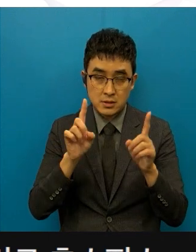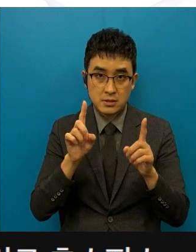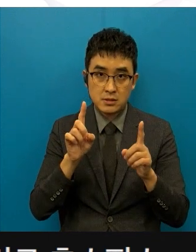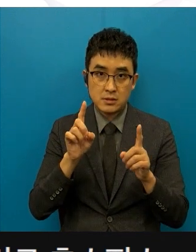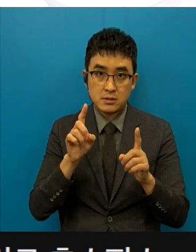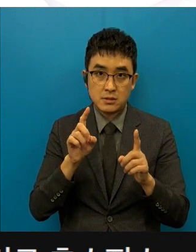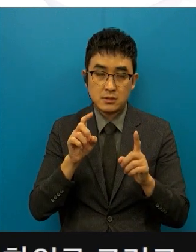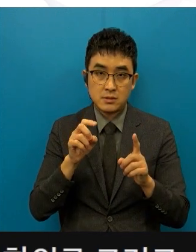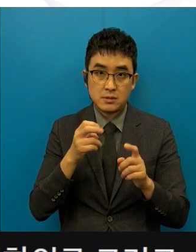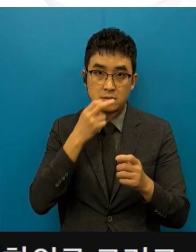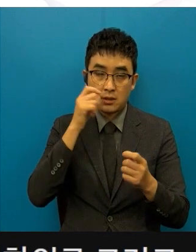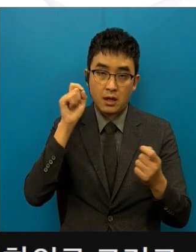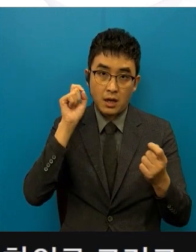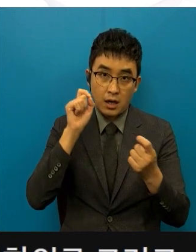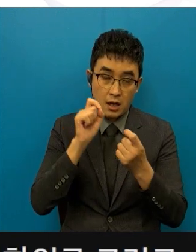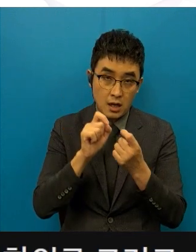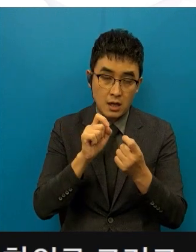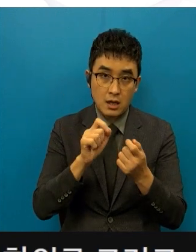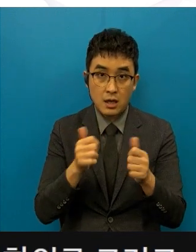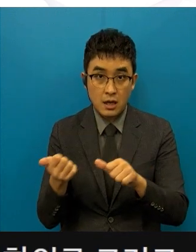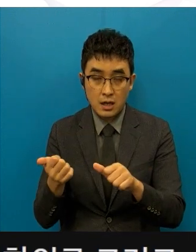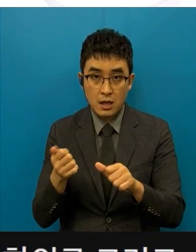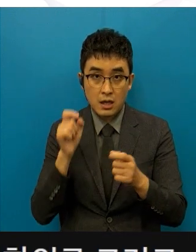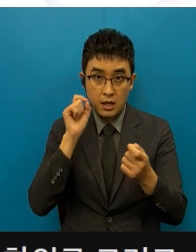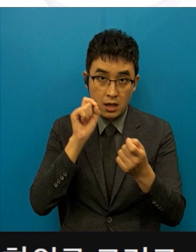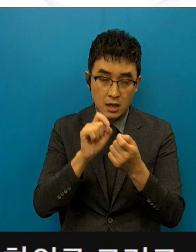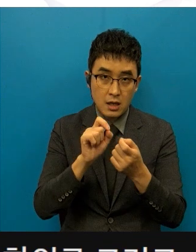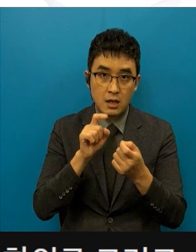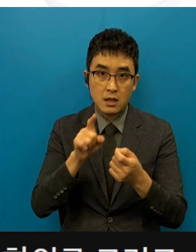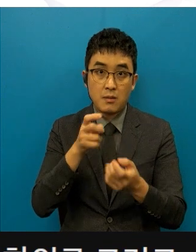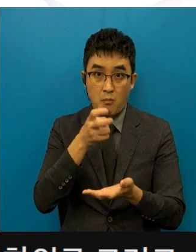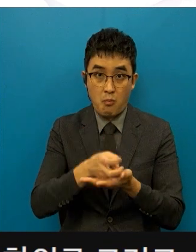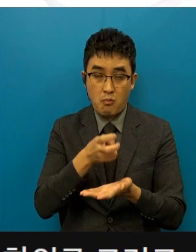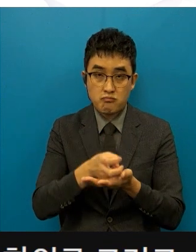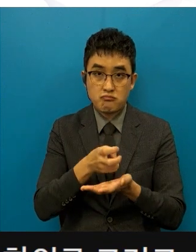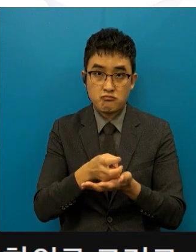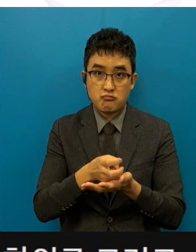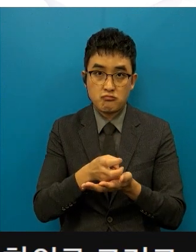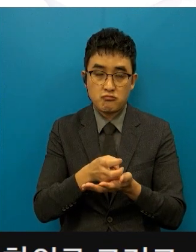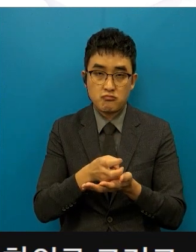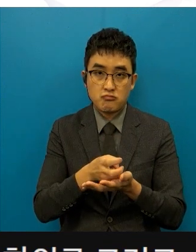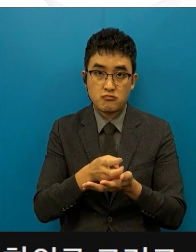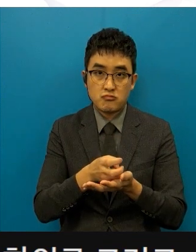In 2018, the full implementation of this act. In